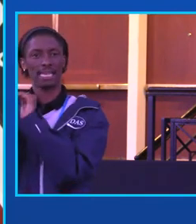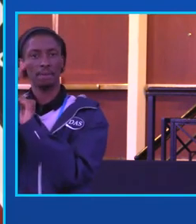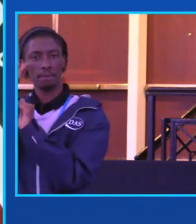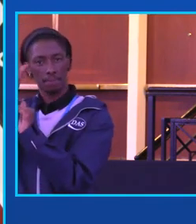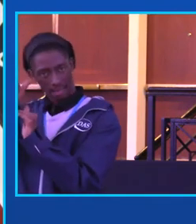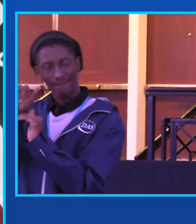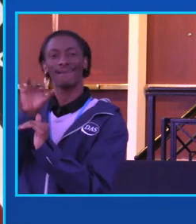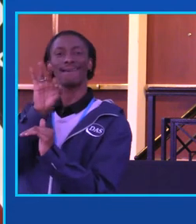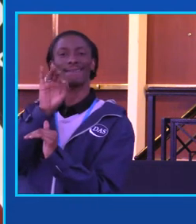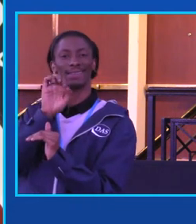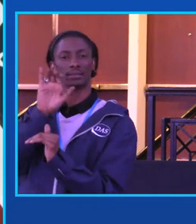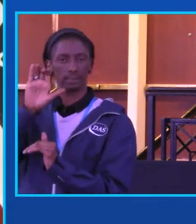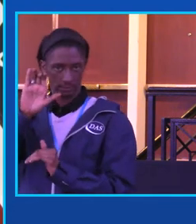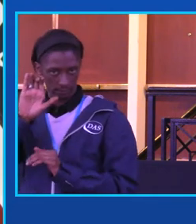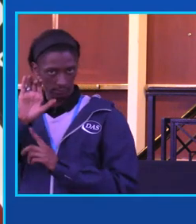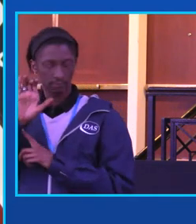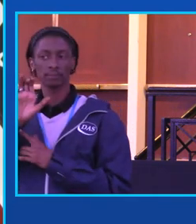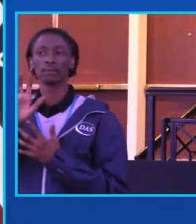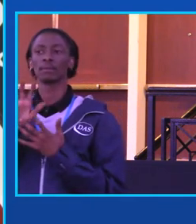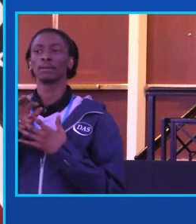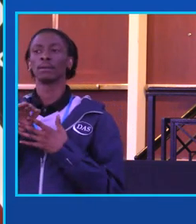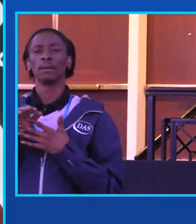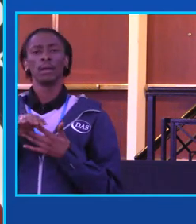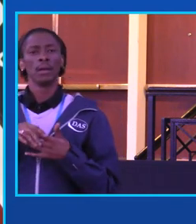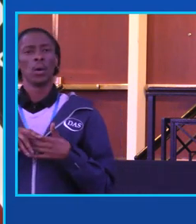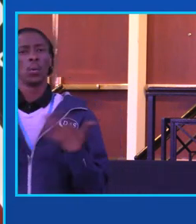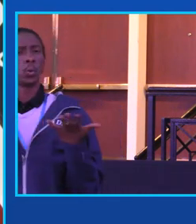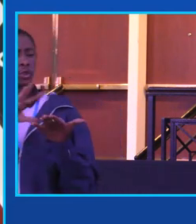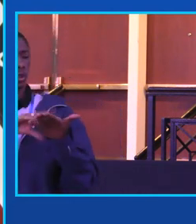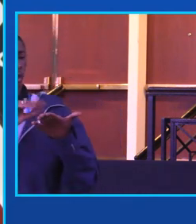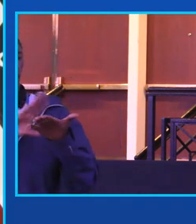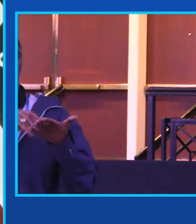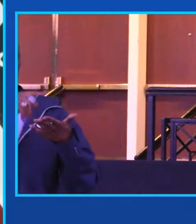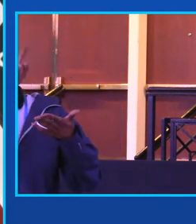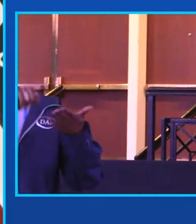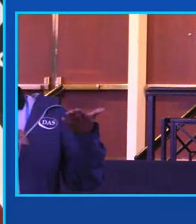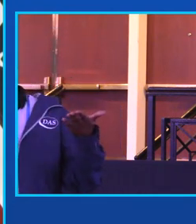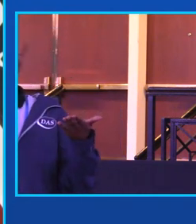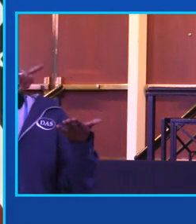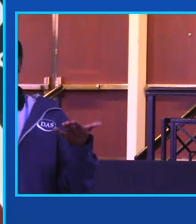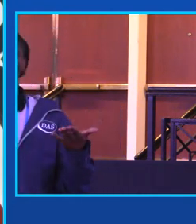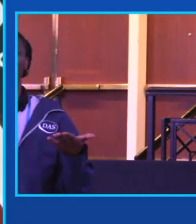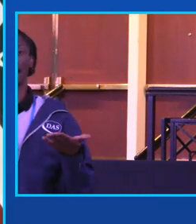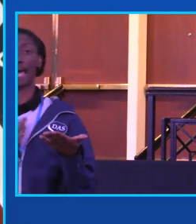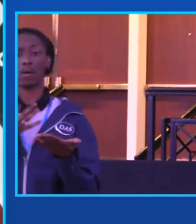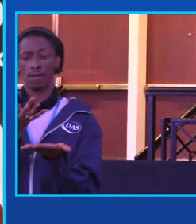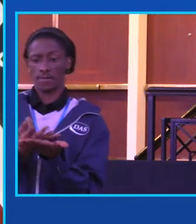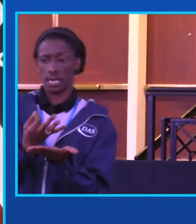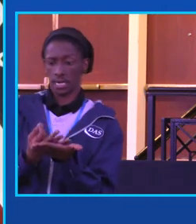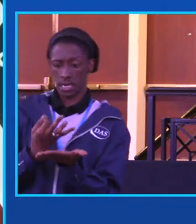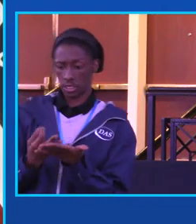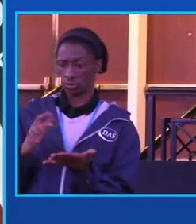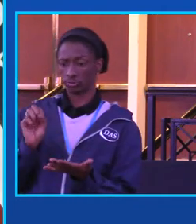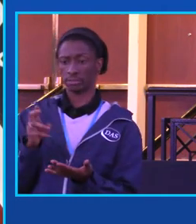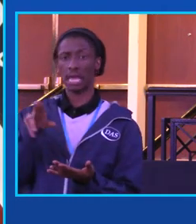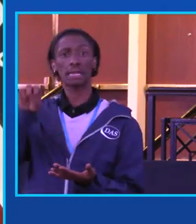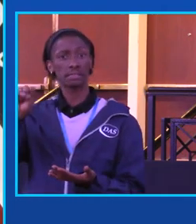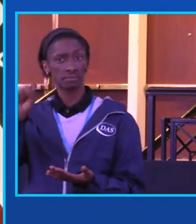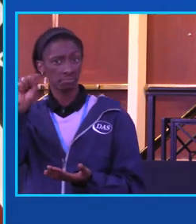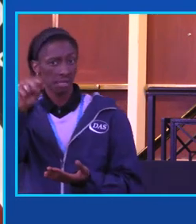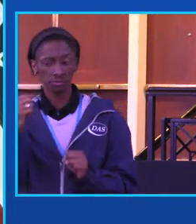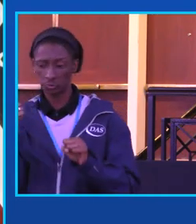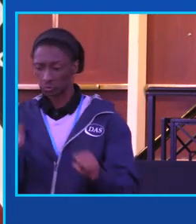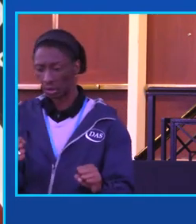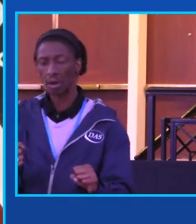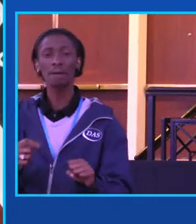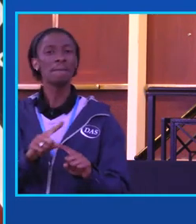FEC. The takeaway here is that our financial status, while strong, is not in a place